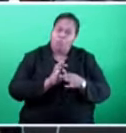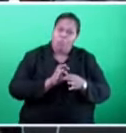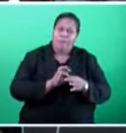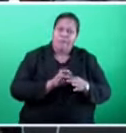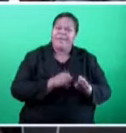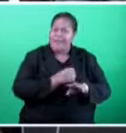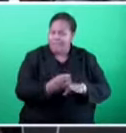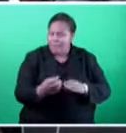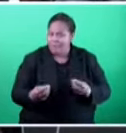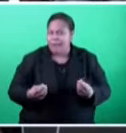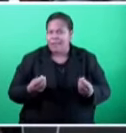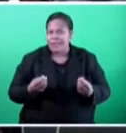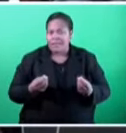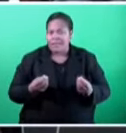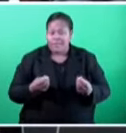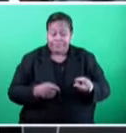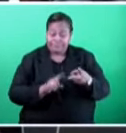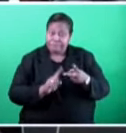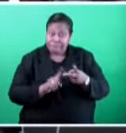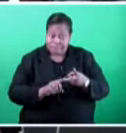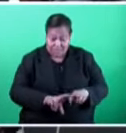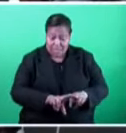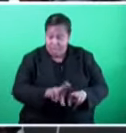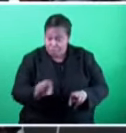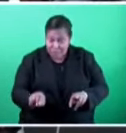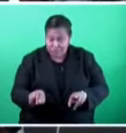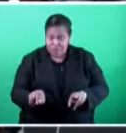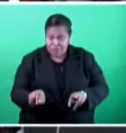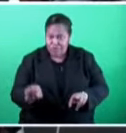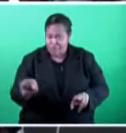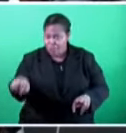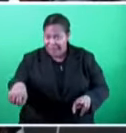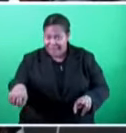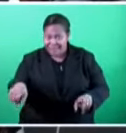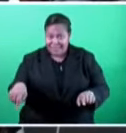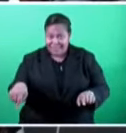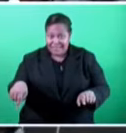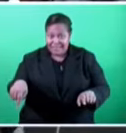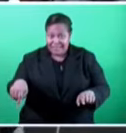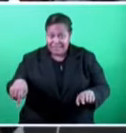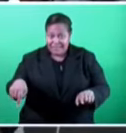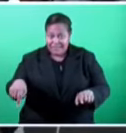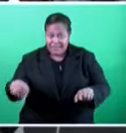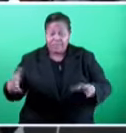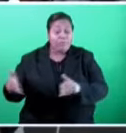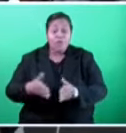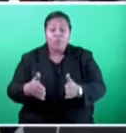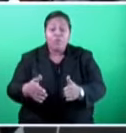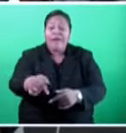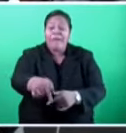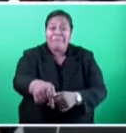down now, you see that. Number two, from the bridge on the right, from the river mouth